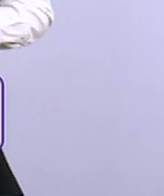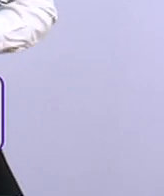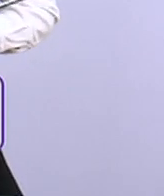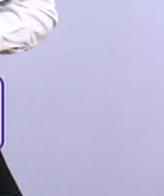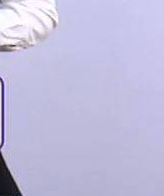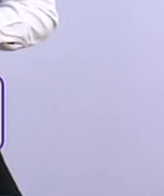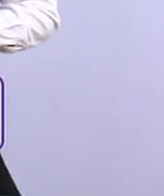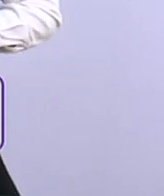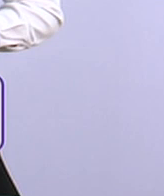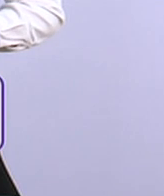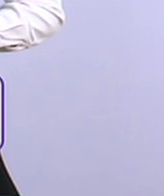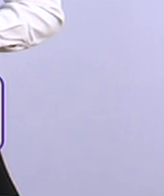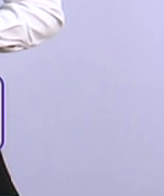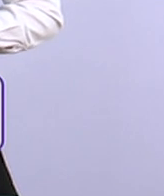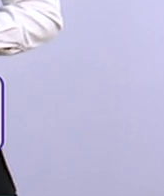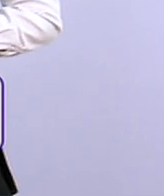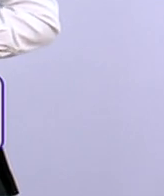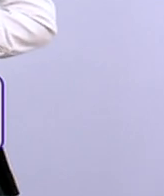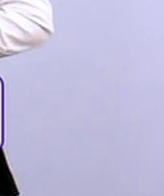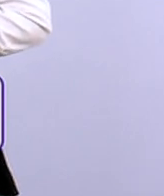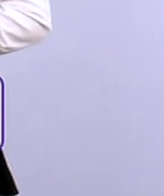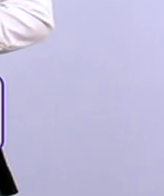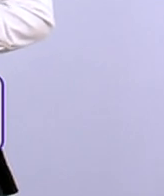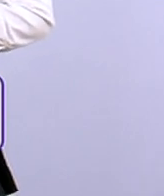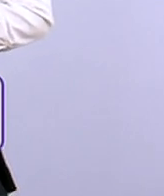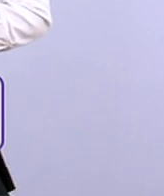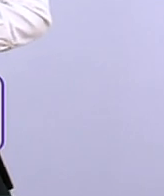Yes, he is very good.